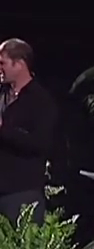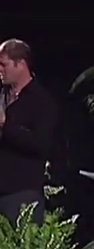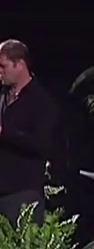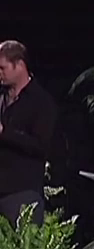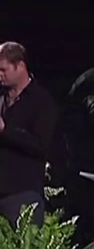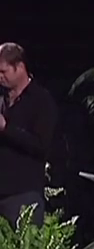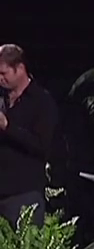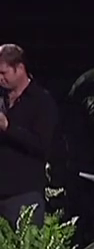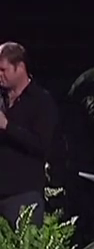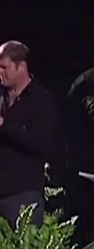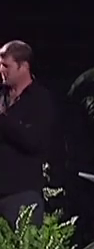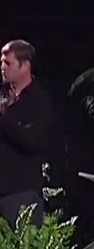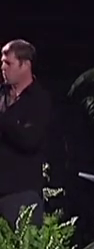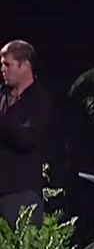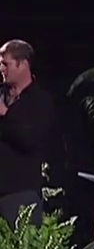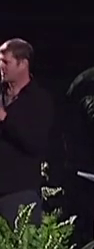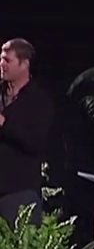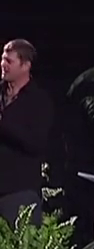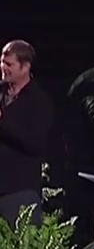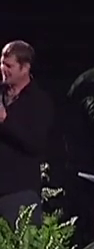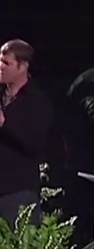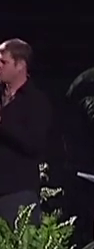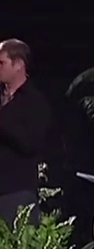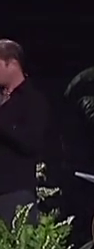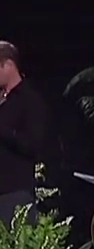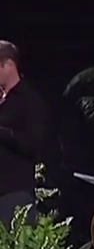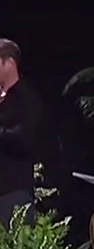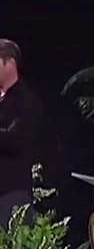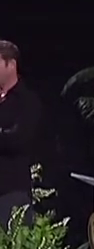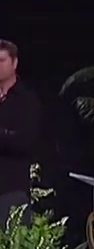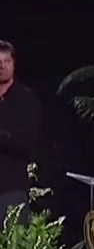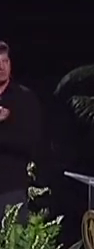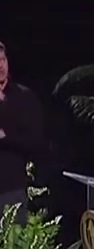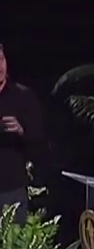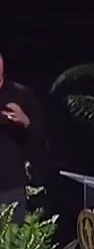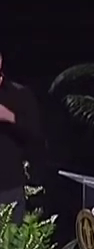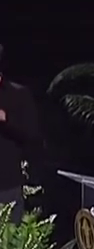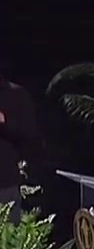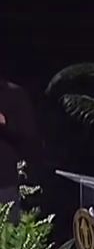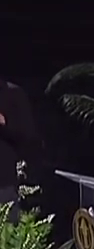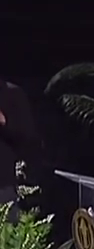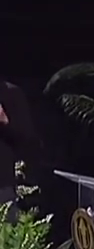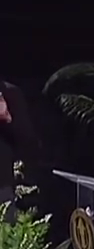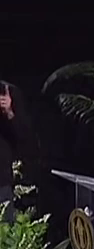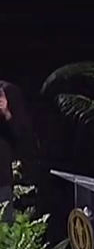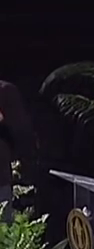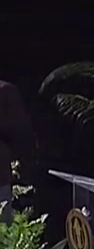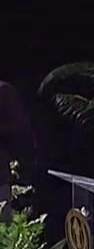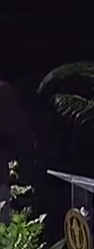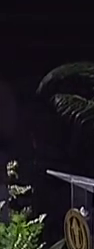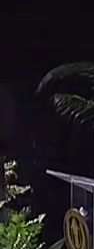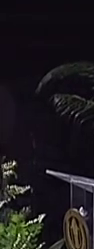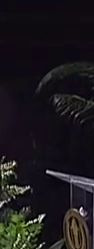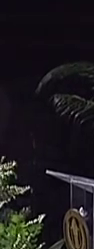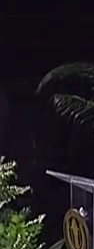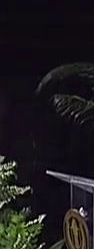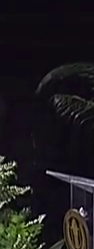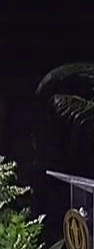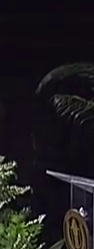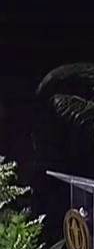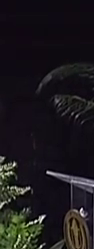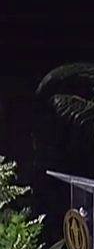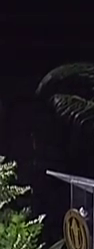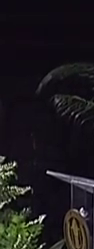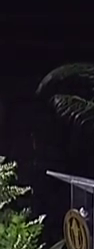networks. Based on your location, it'll design your room for you. So a room in San Francisco will look much different than a room in